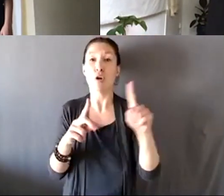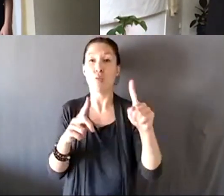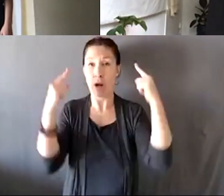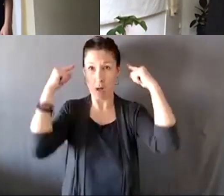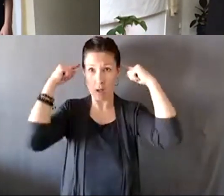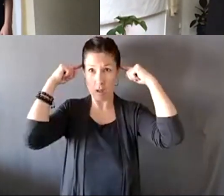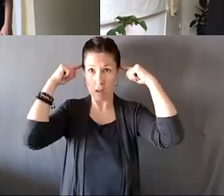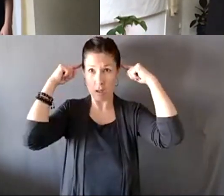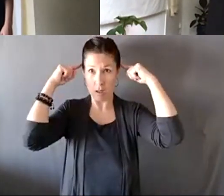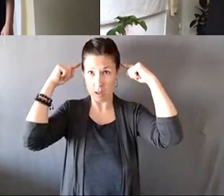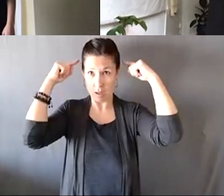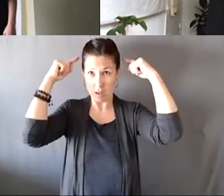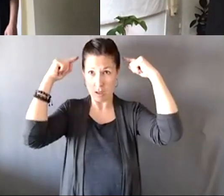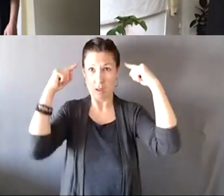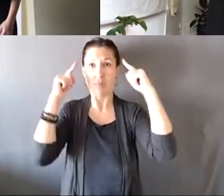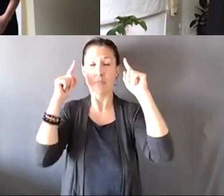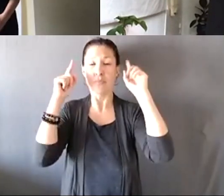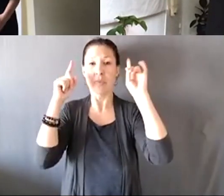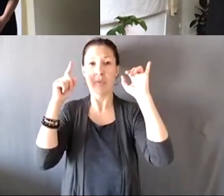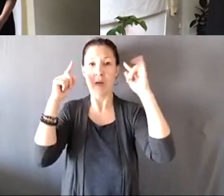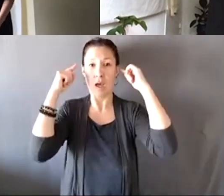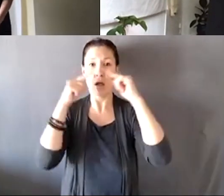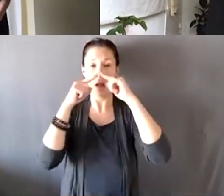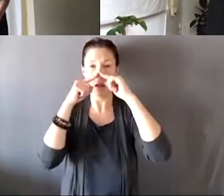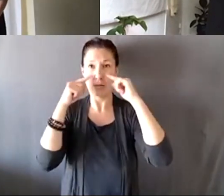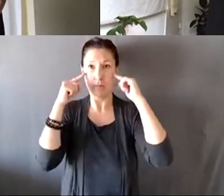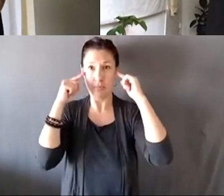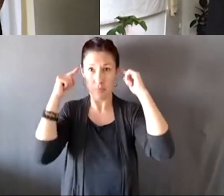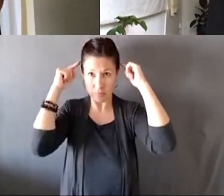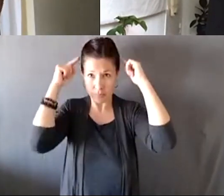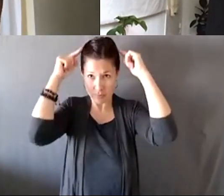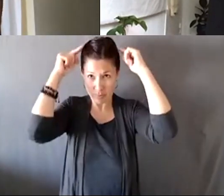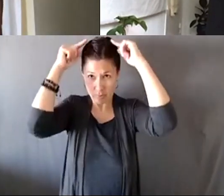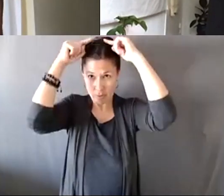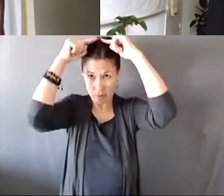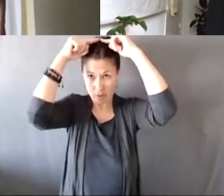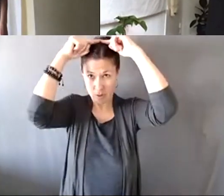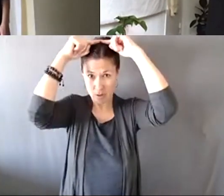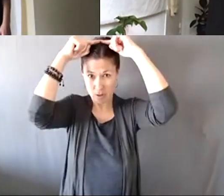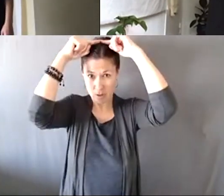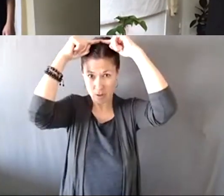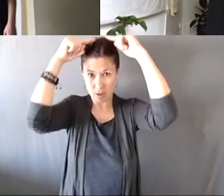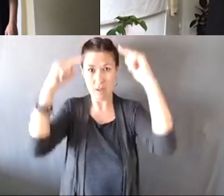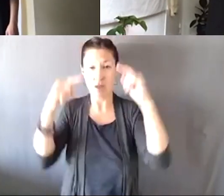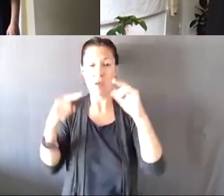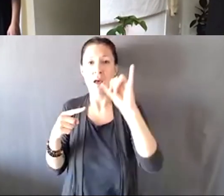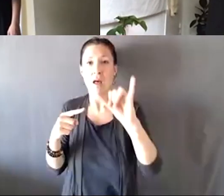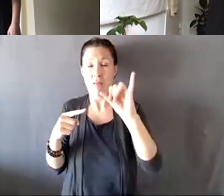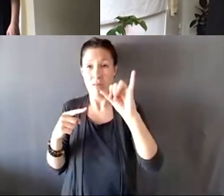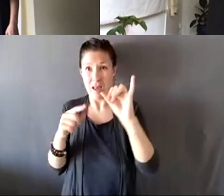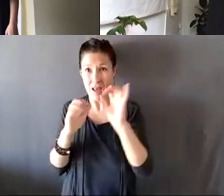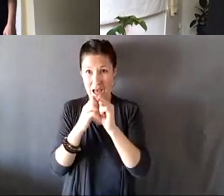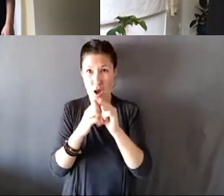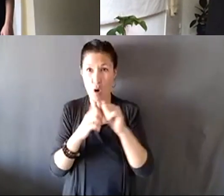and the line of the nose. And this is how we receive energy from heaven.